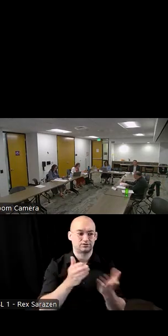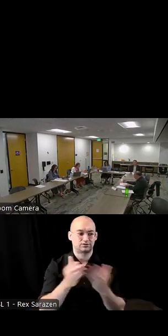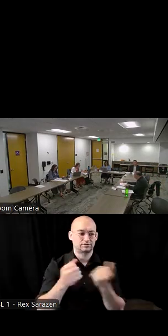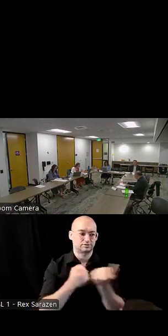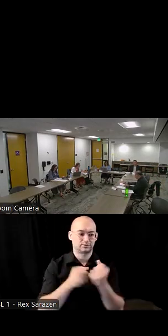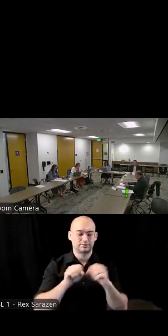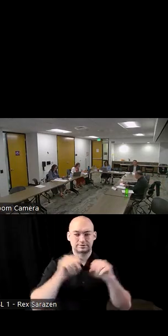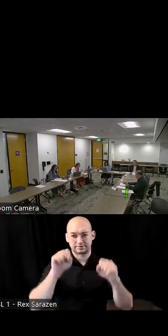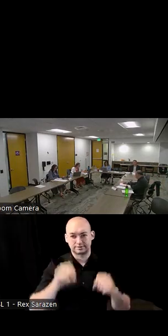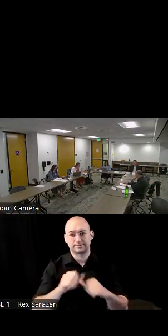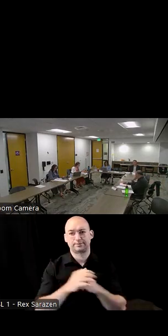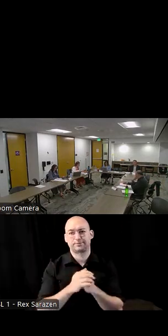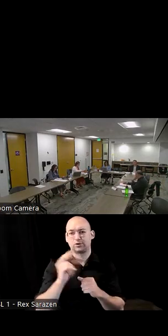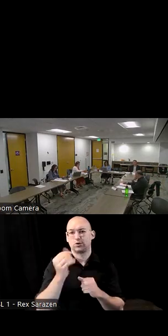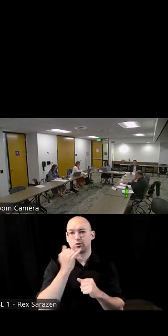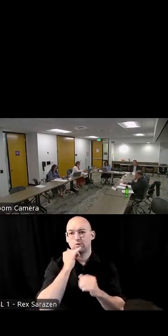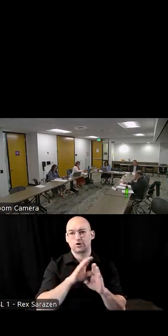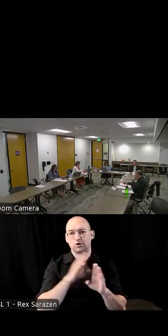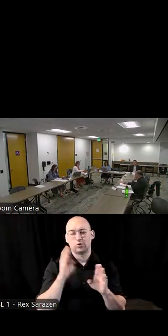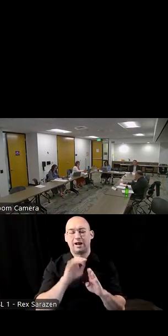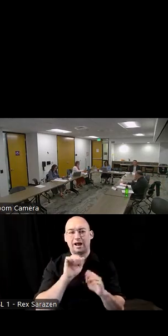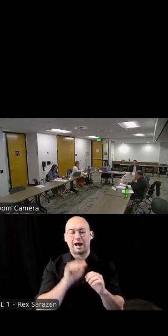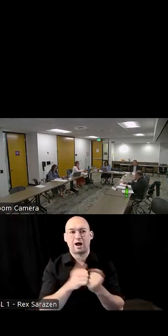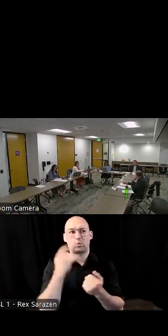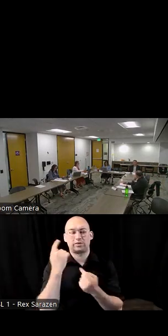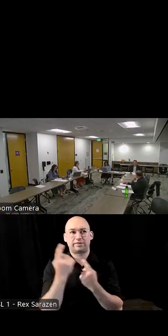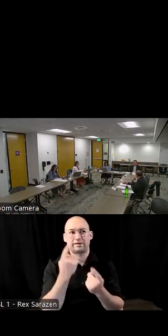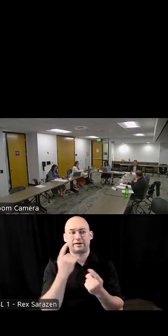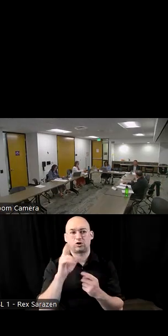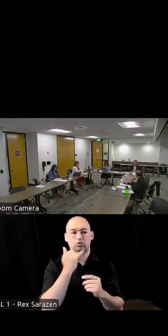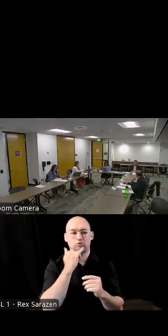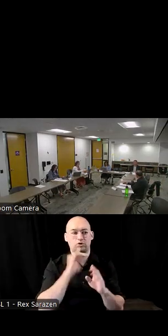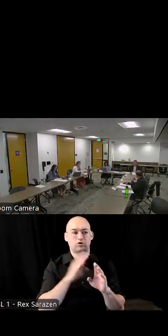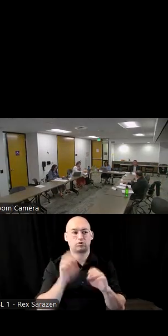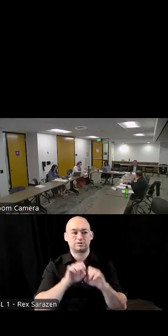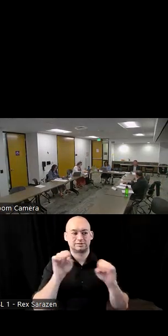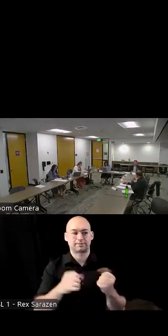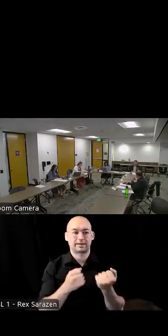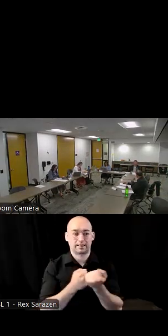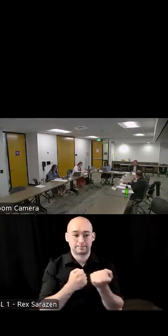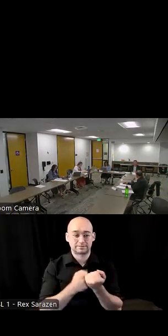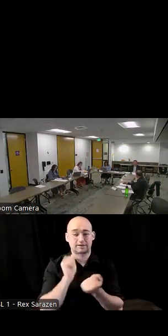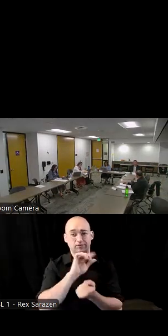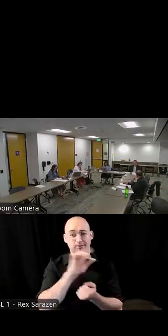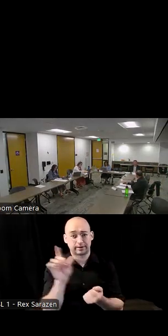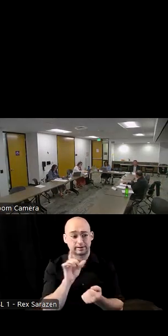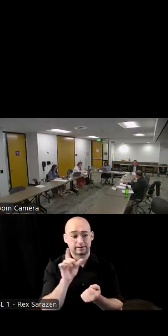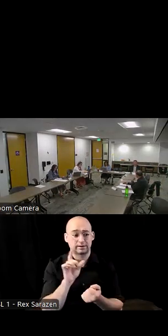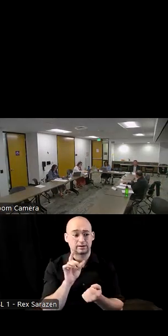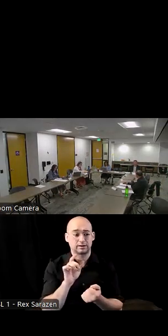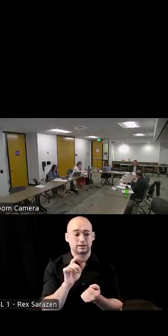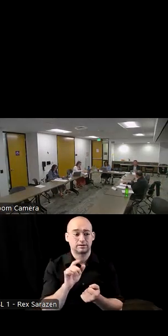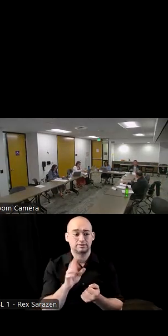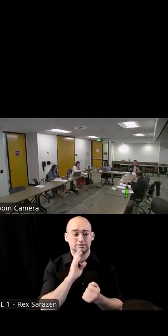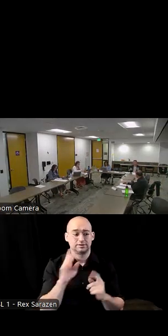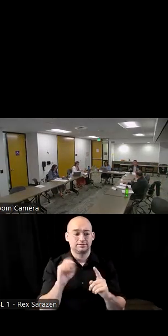system, no wrong door, and how we think that the no wrong door system will help everyone, you know, speaking to